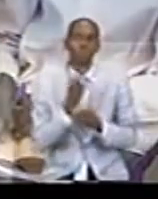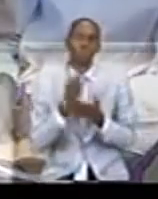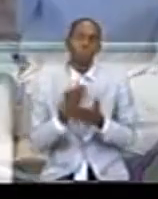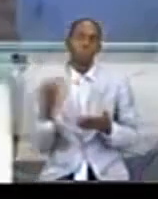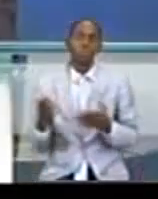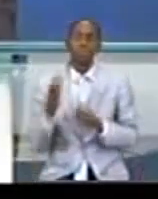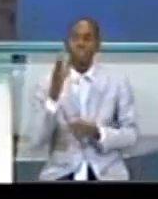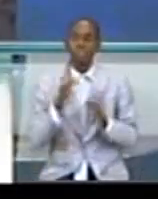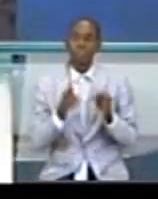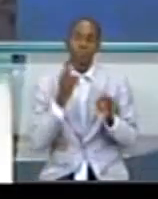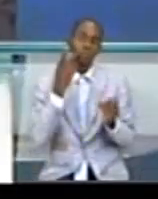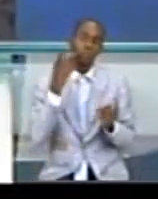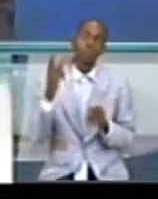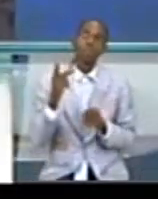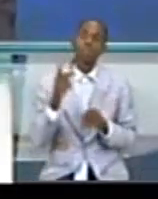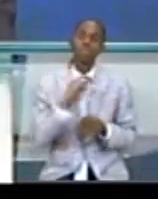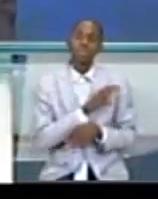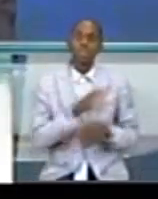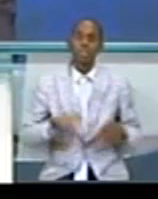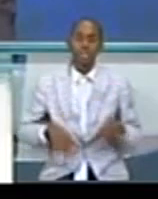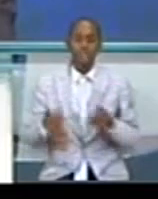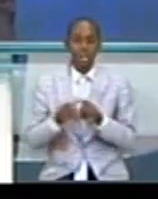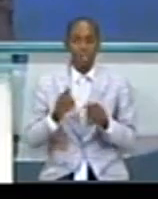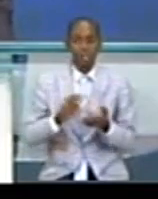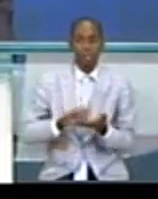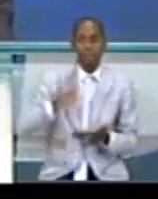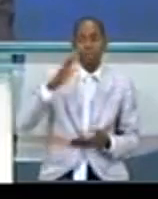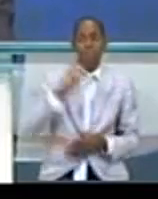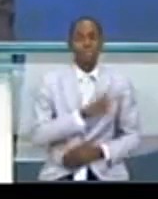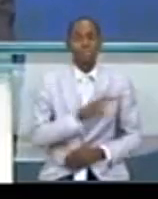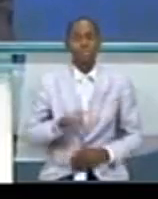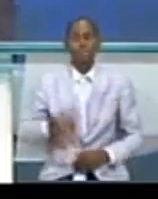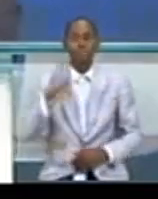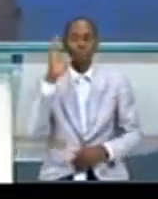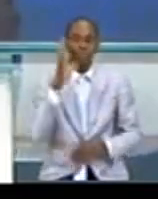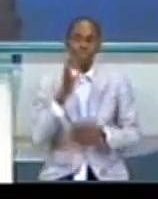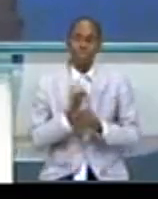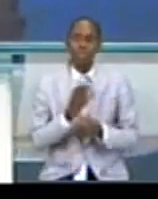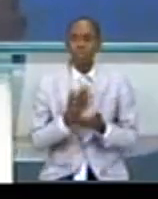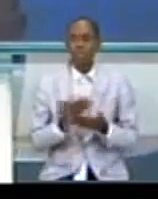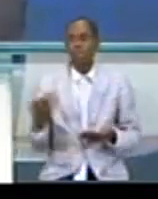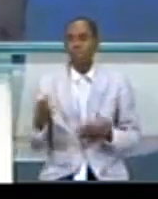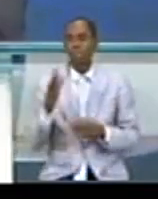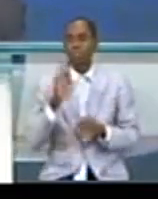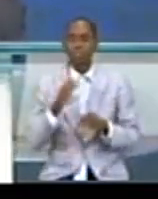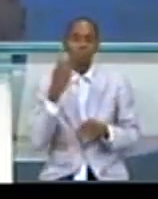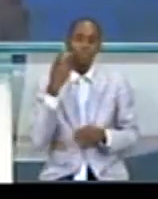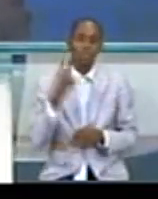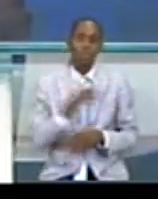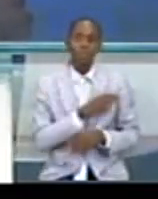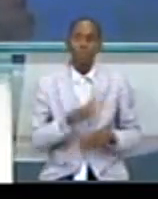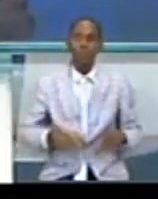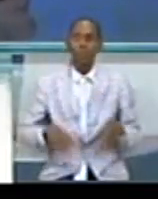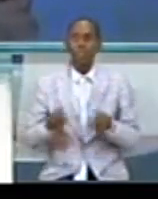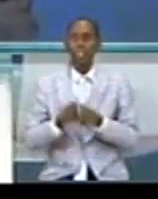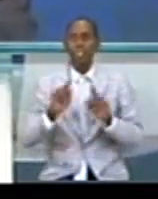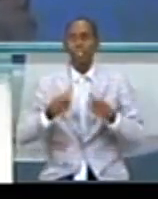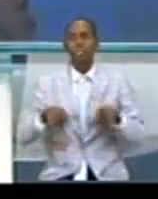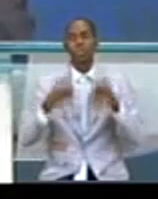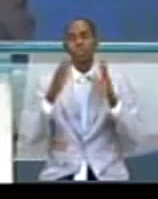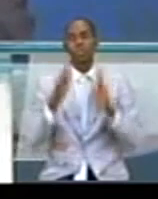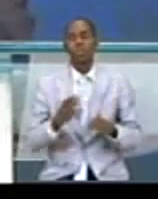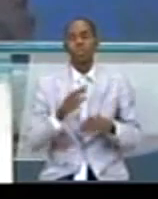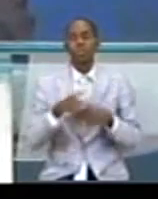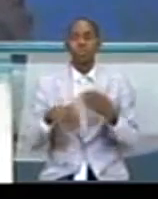him as the glorified Christ, you're going to get something. And if you see him as the provider of all